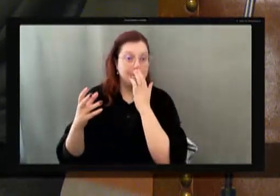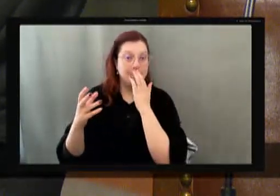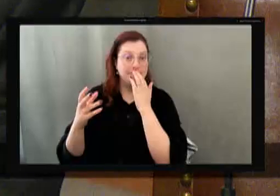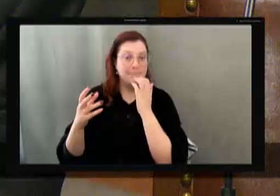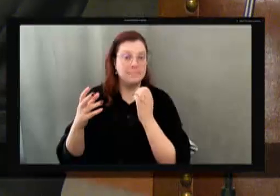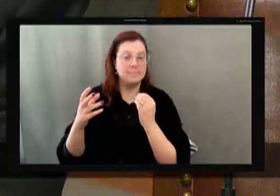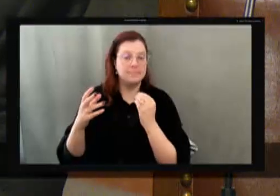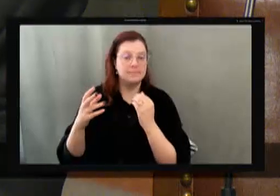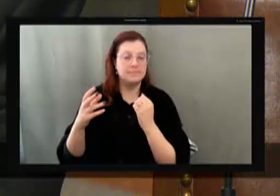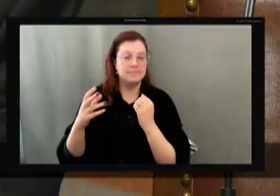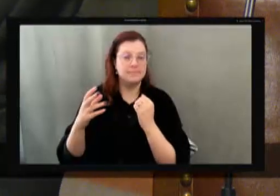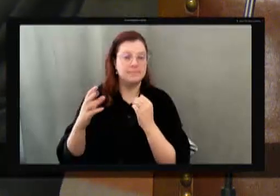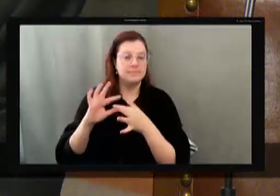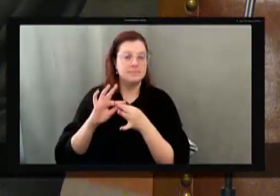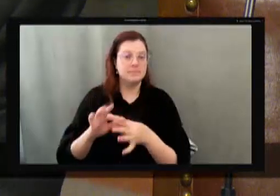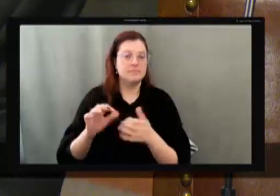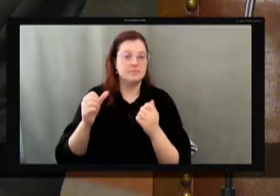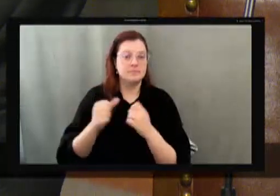the tumultuous